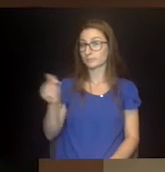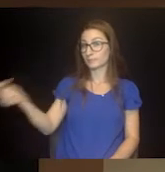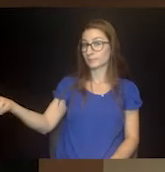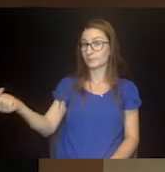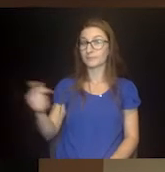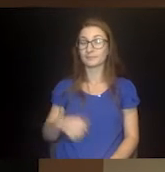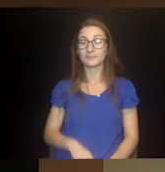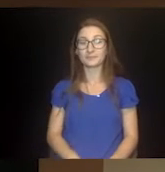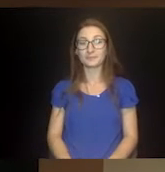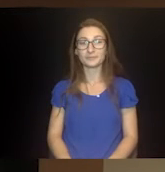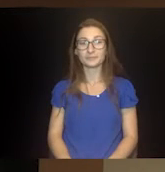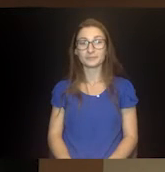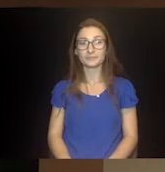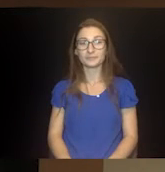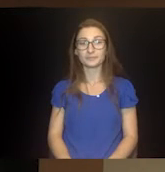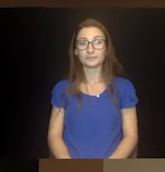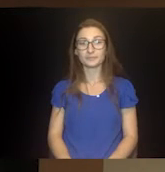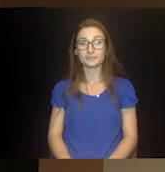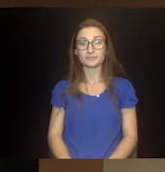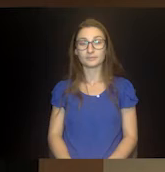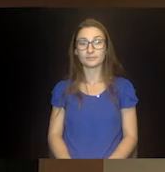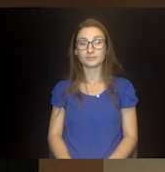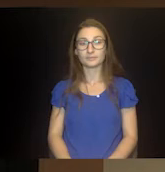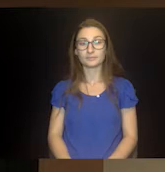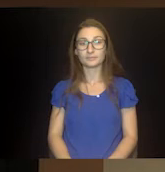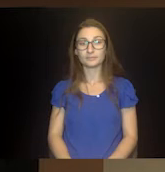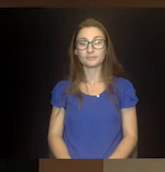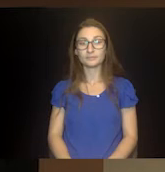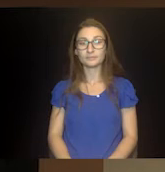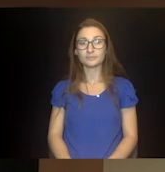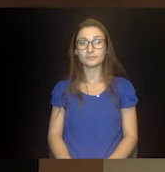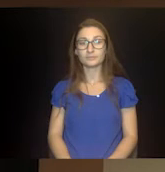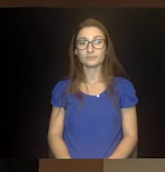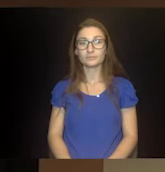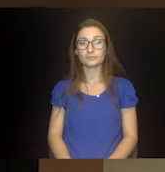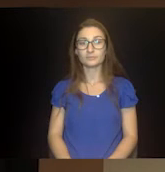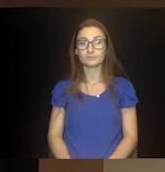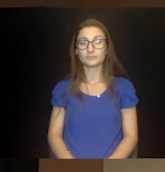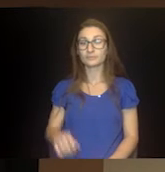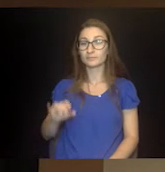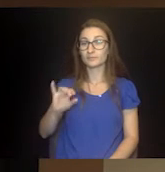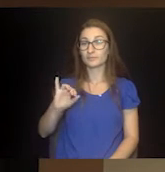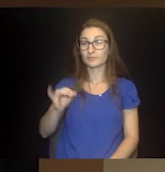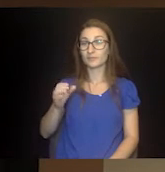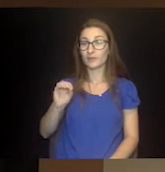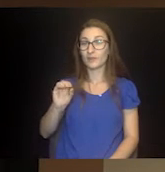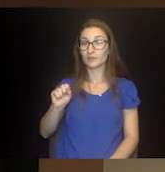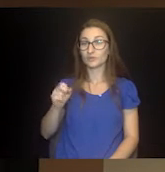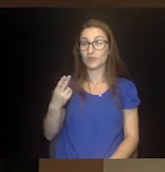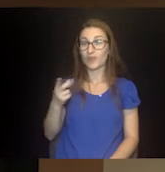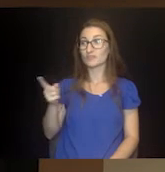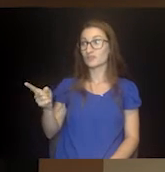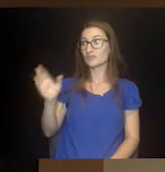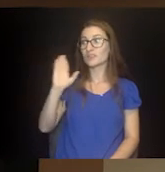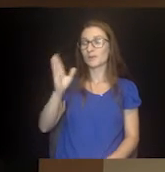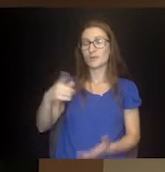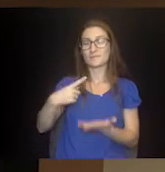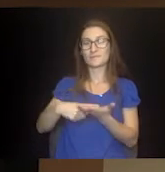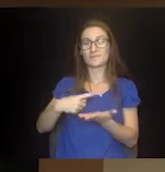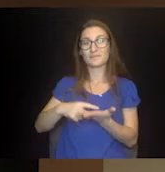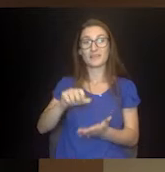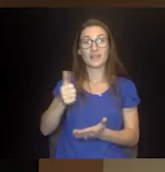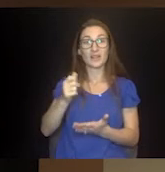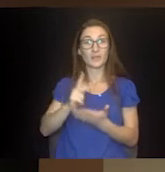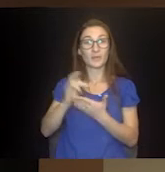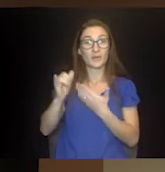actually, I'll let somebody else go, and then should I go on top of the book now? Or you want to do the book? Okay. All right, now I'm going to turn it over to Josh to